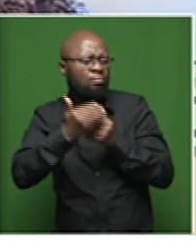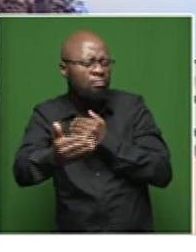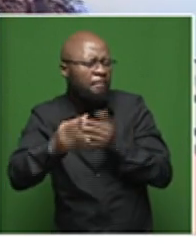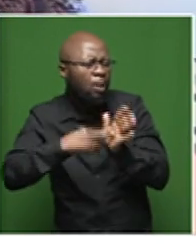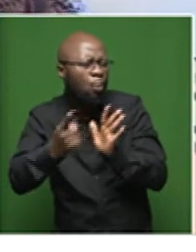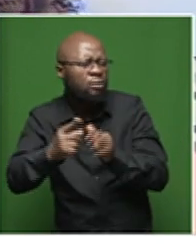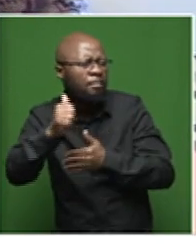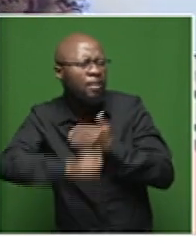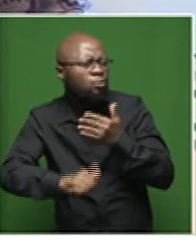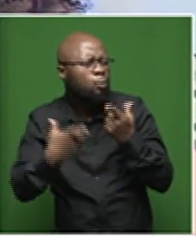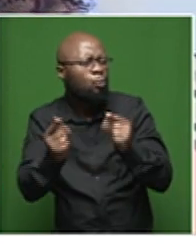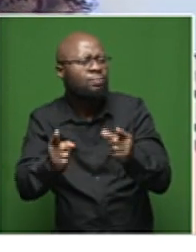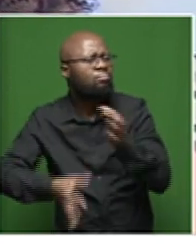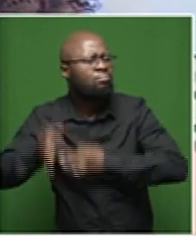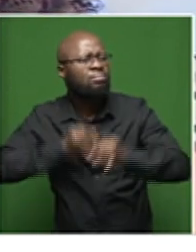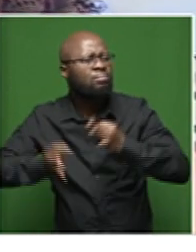month?